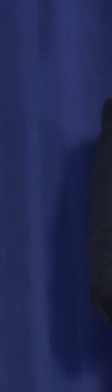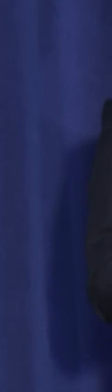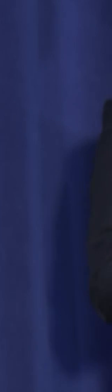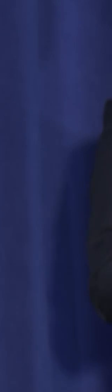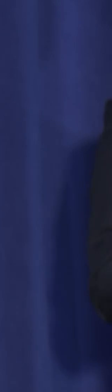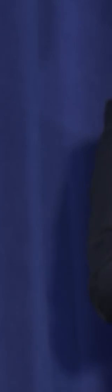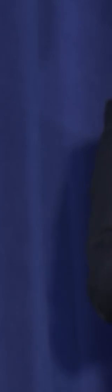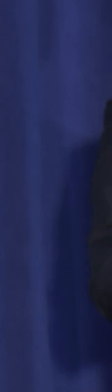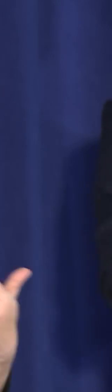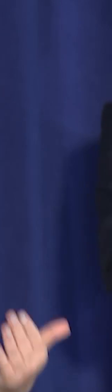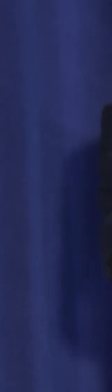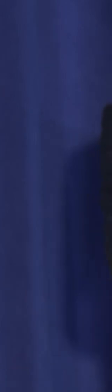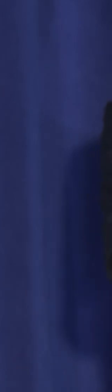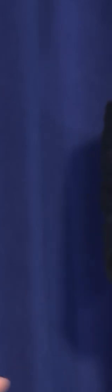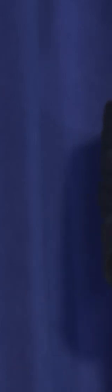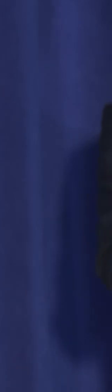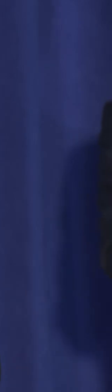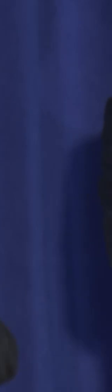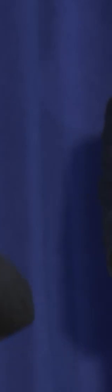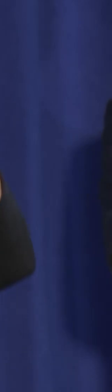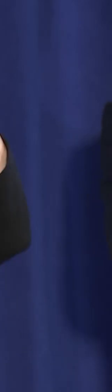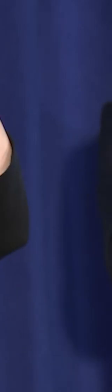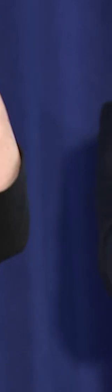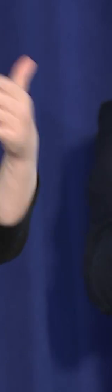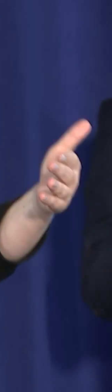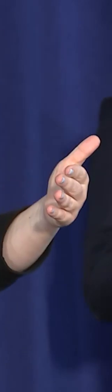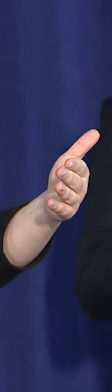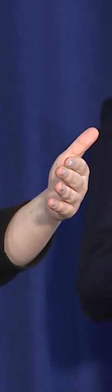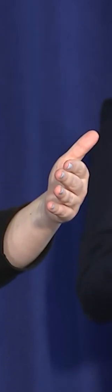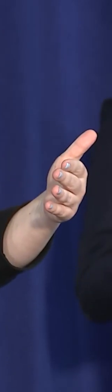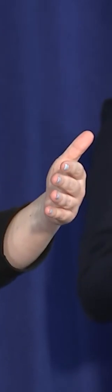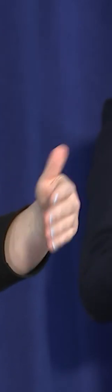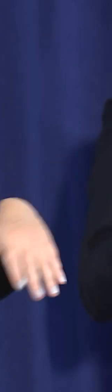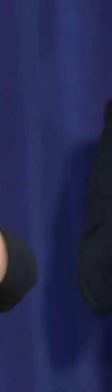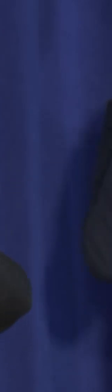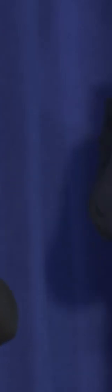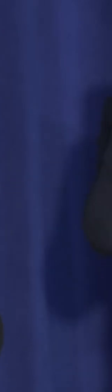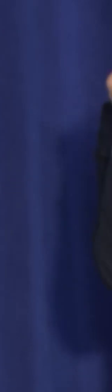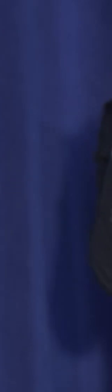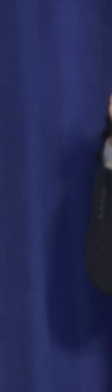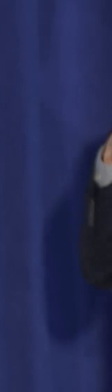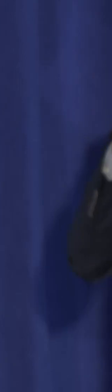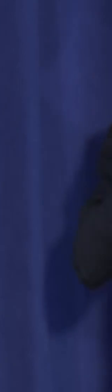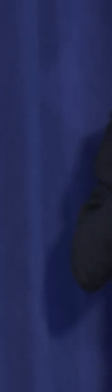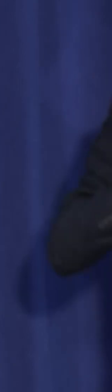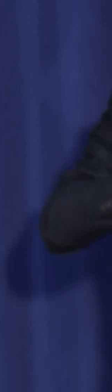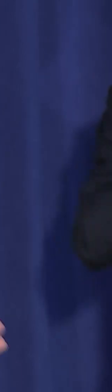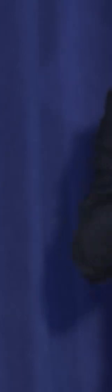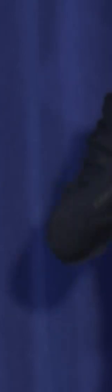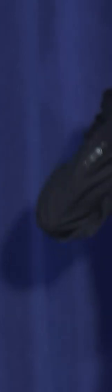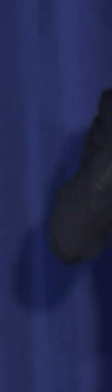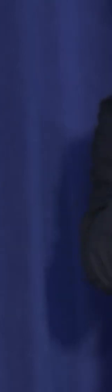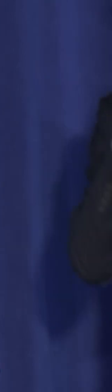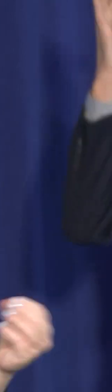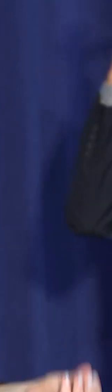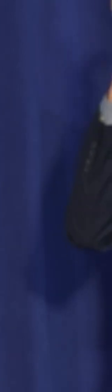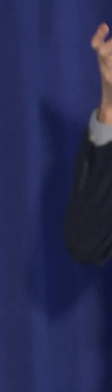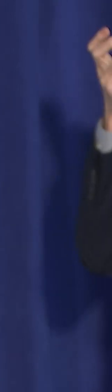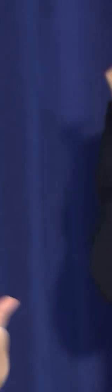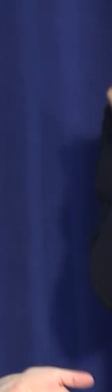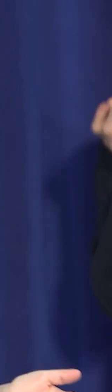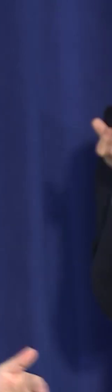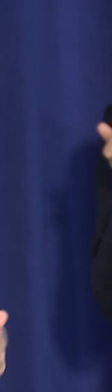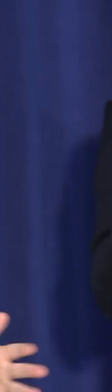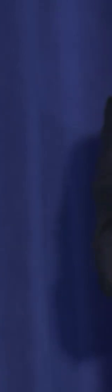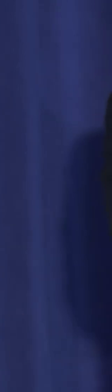long COVID does seem to be higher when people have gotten more seriously ill. It is not impossible, just to be clear, that when someone